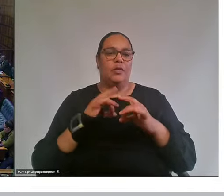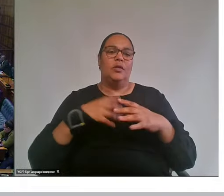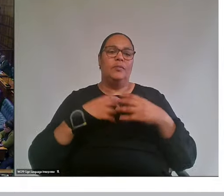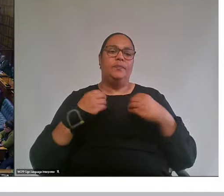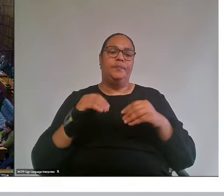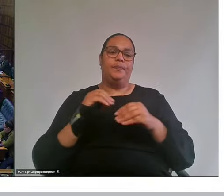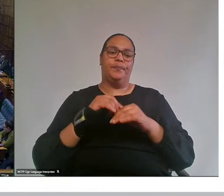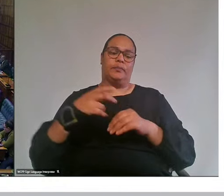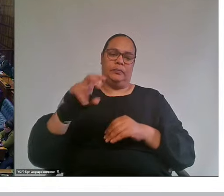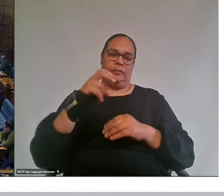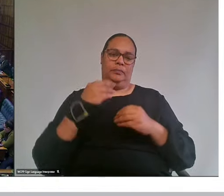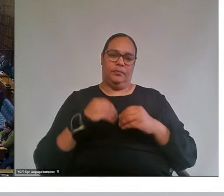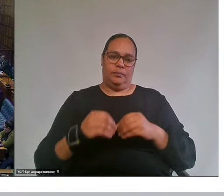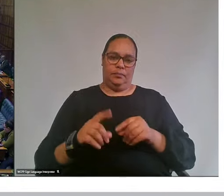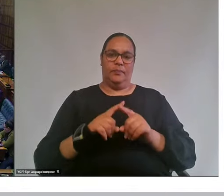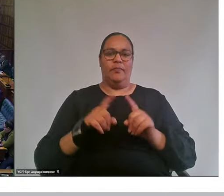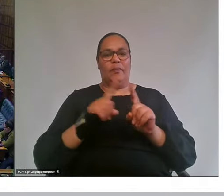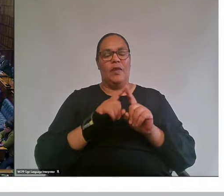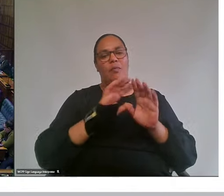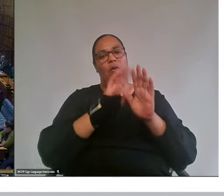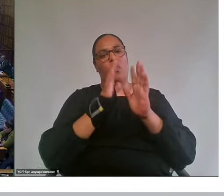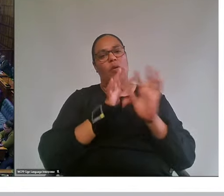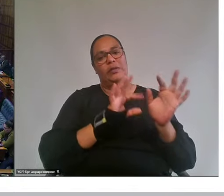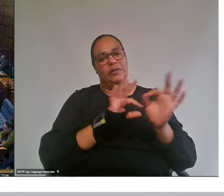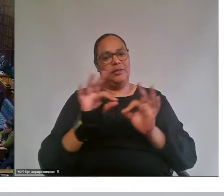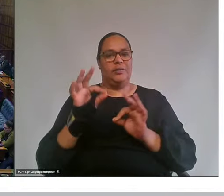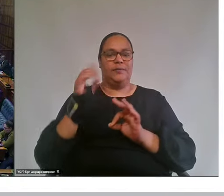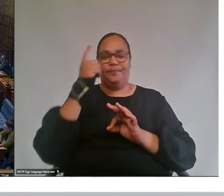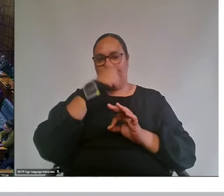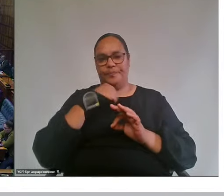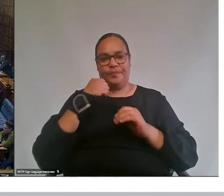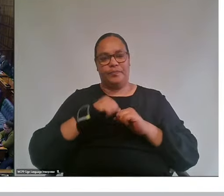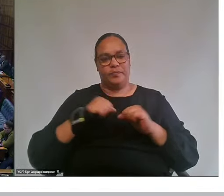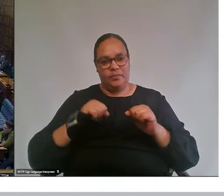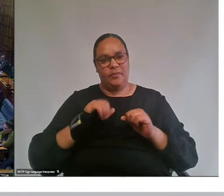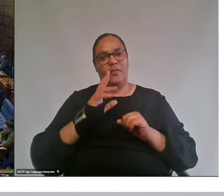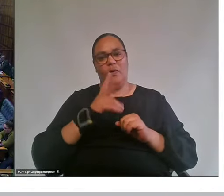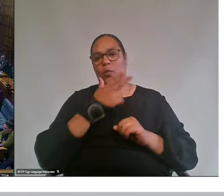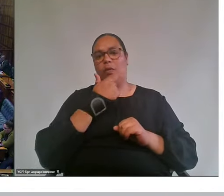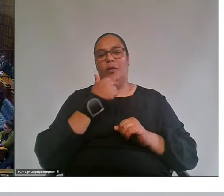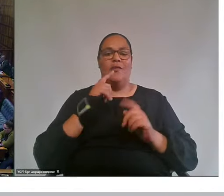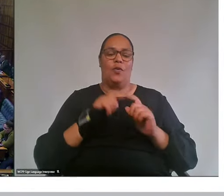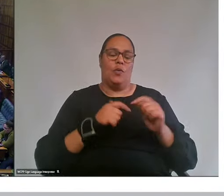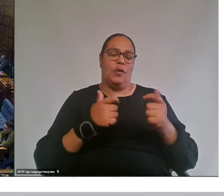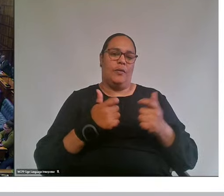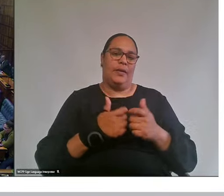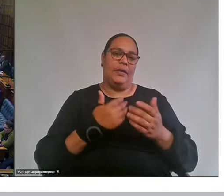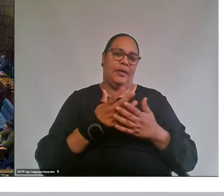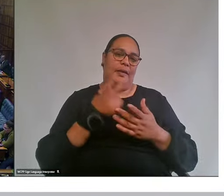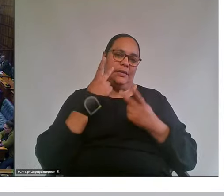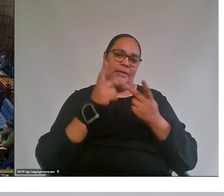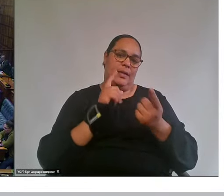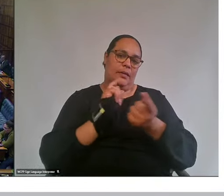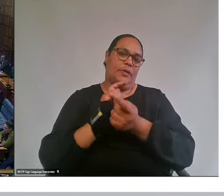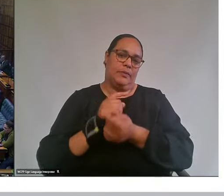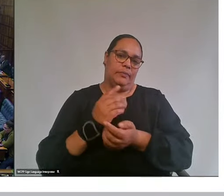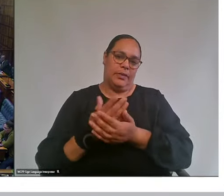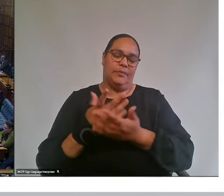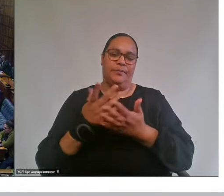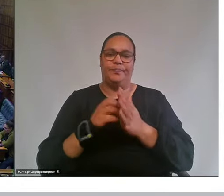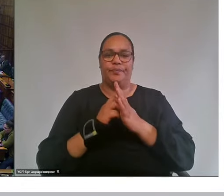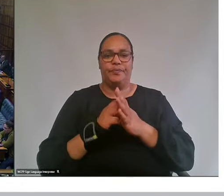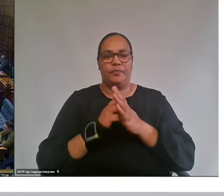tourism industry and so all of those faces and spaces I think would be nice for the committee to to see and to meet so for